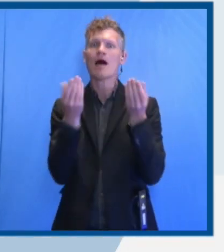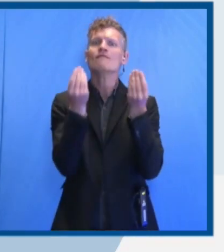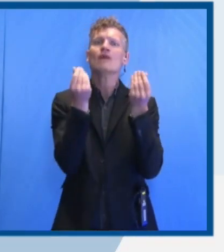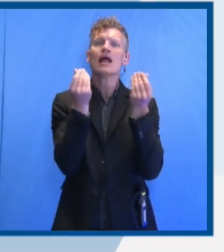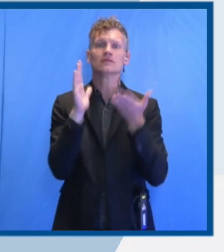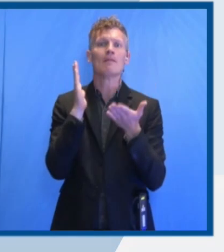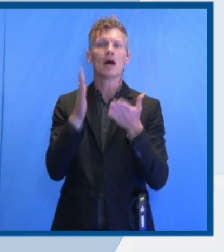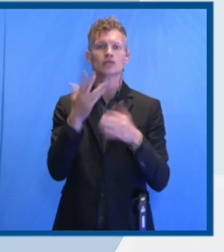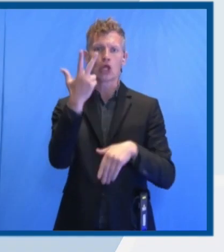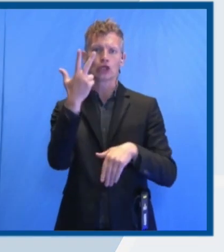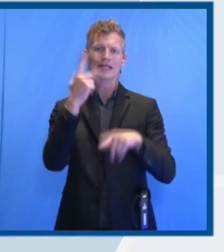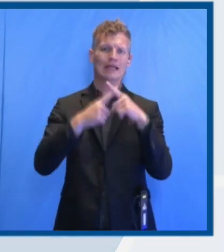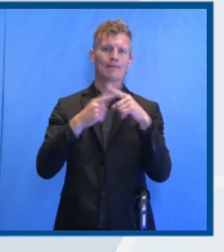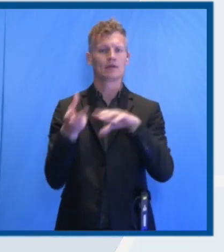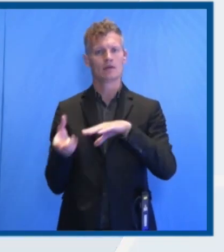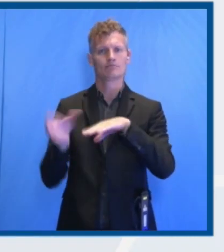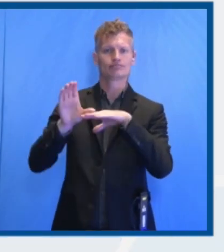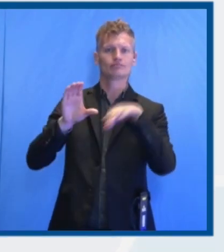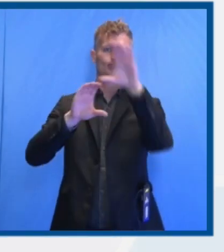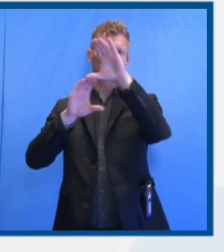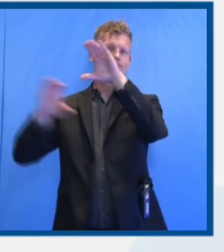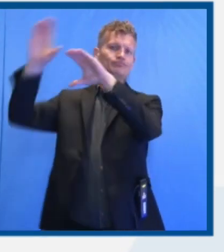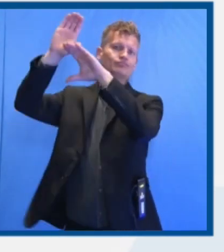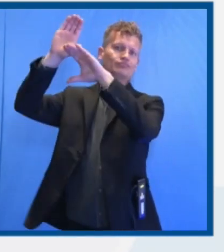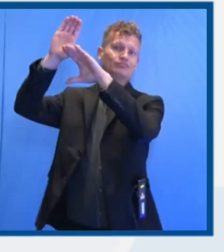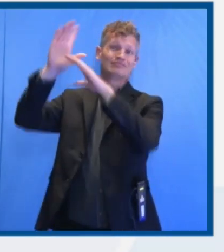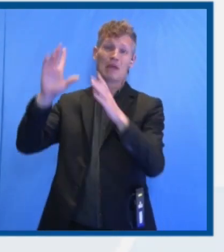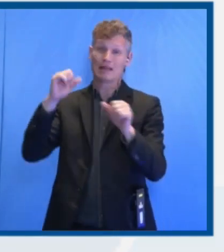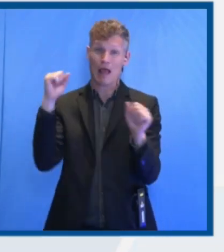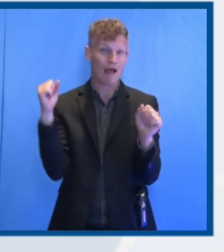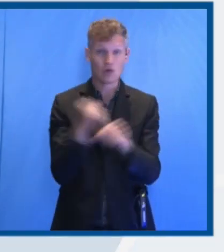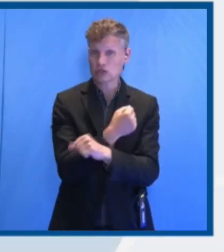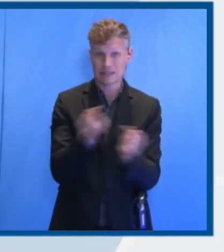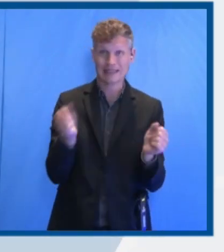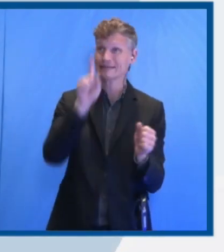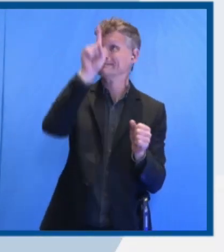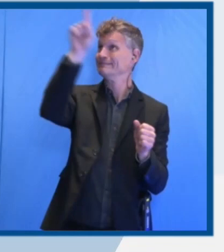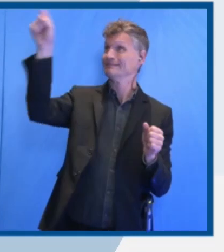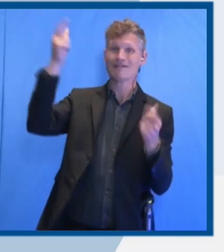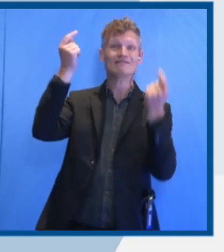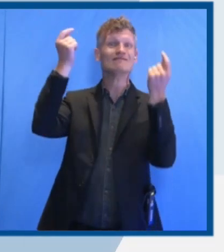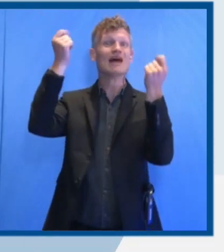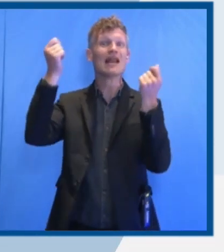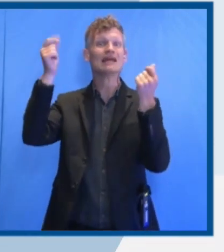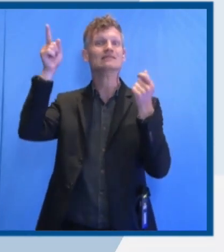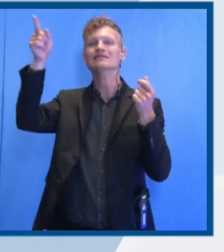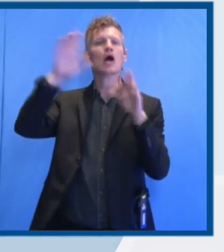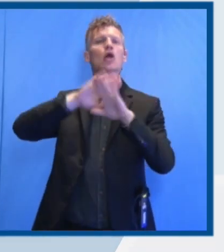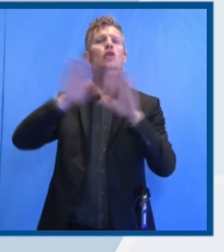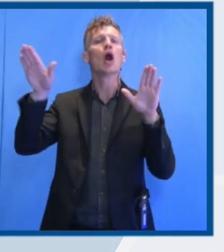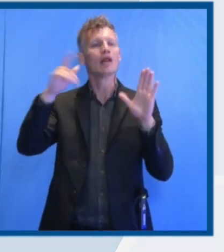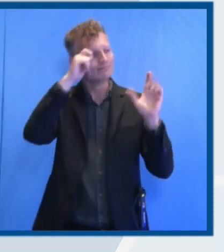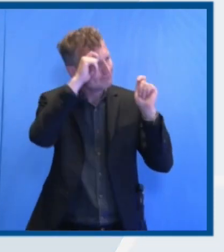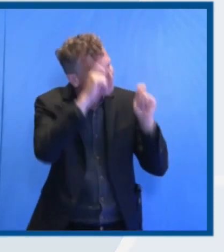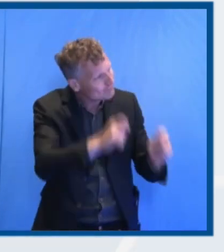our financial community just isn't sufficiently aware of the value of nature and what it means for